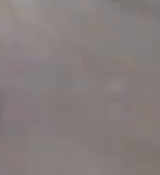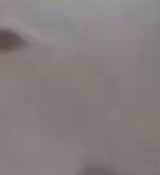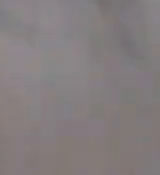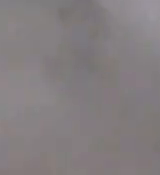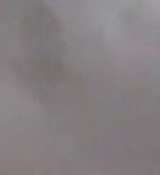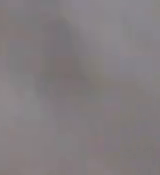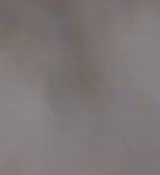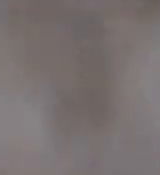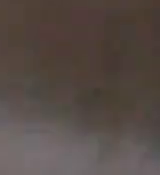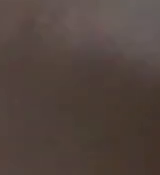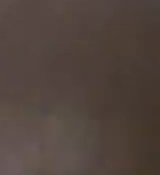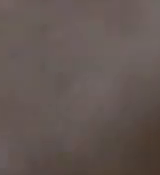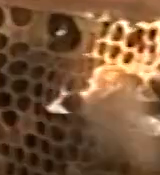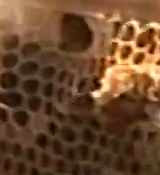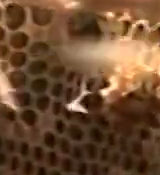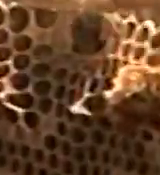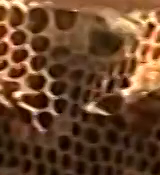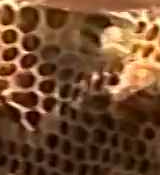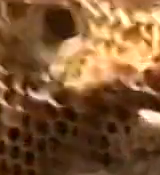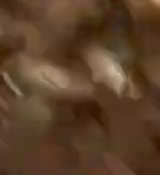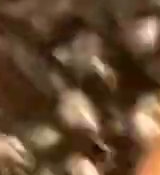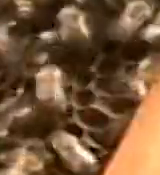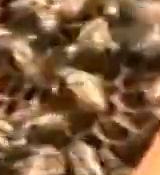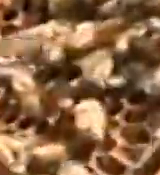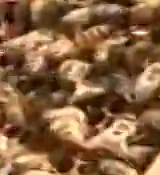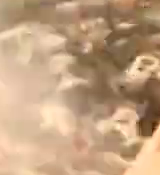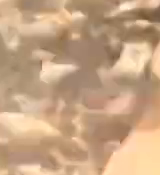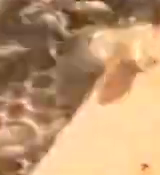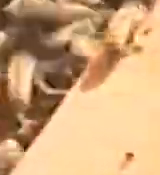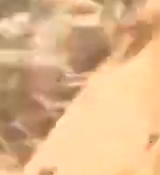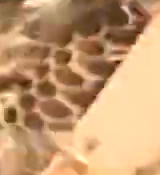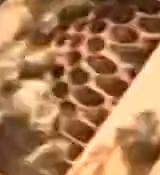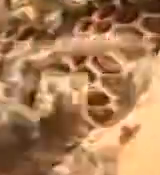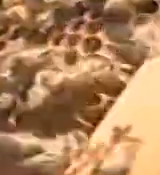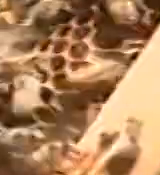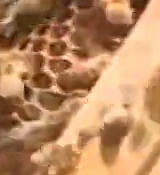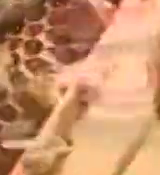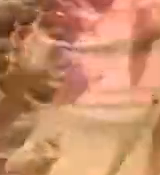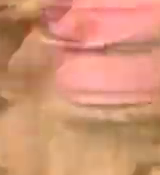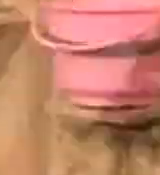sources of livelihood and diet that require limited space and expertise to implement.